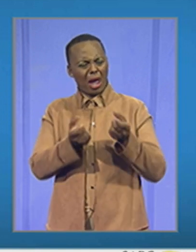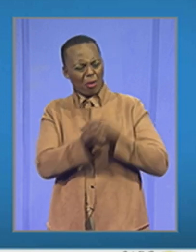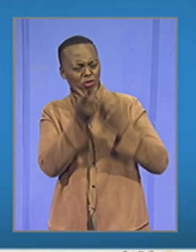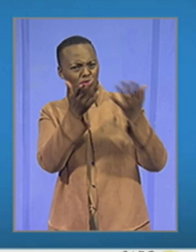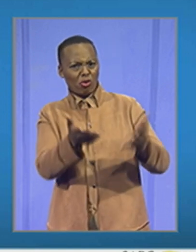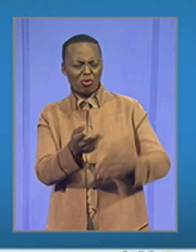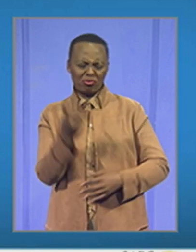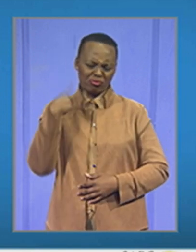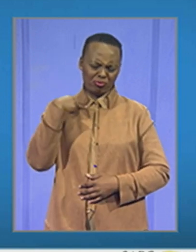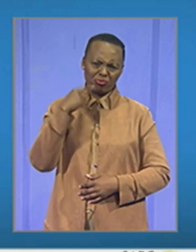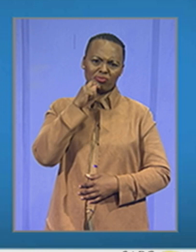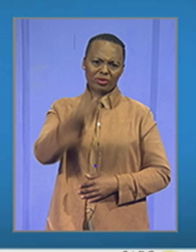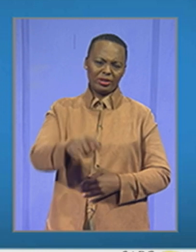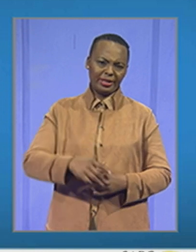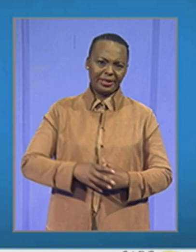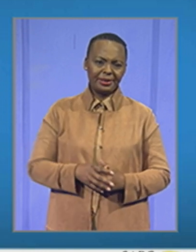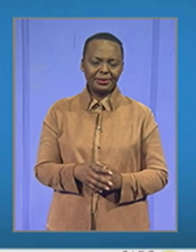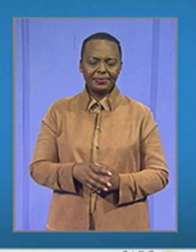ditlhong